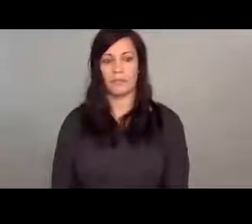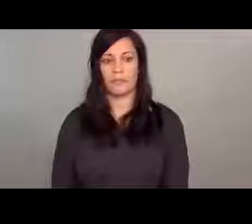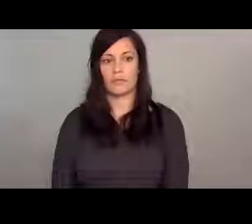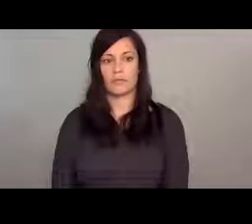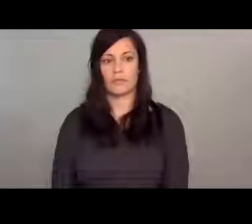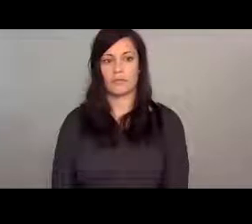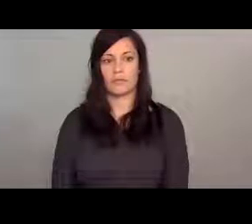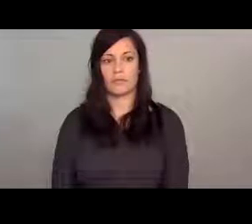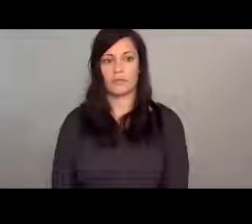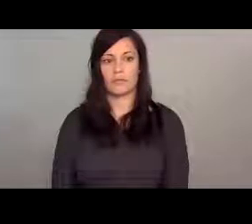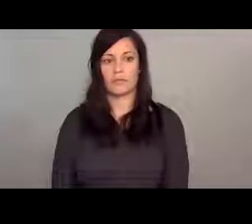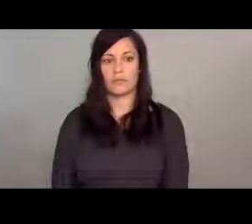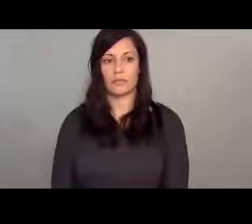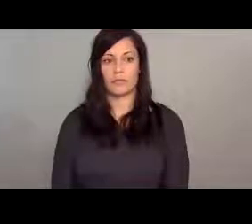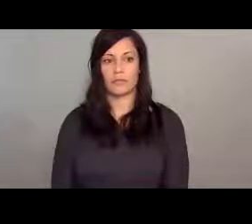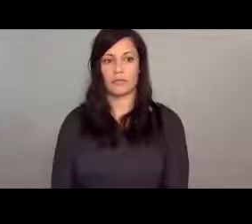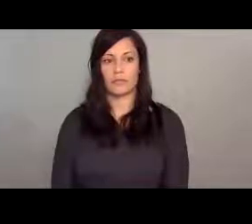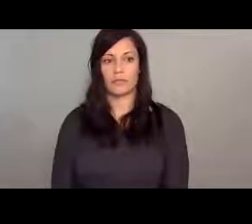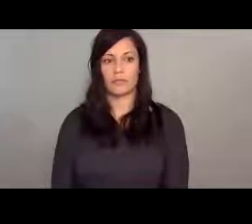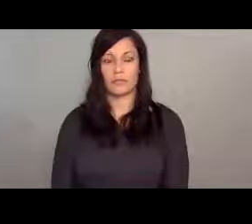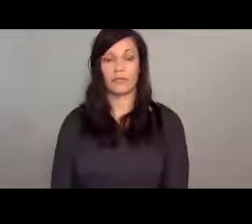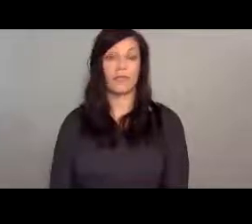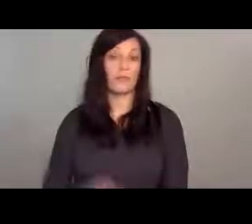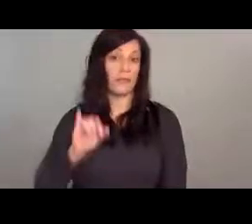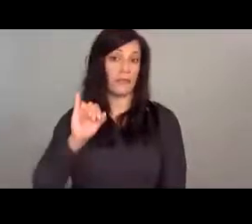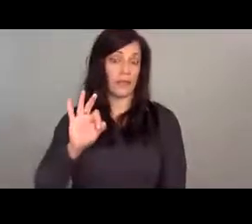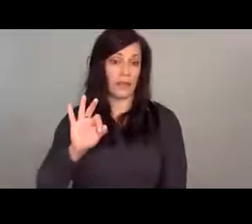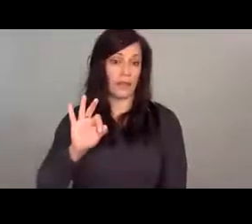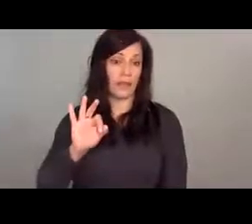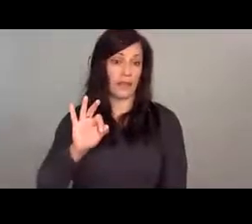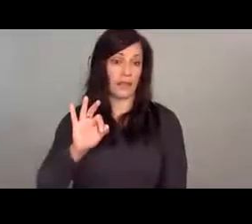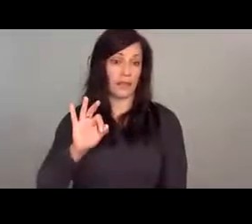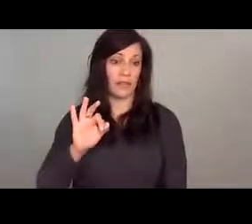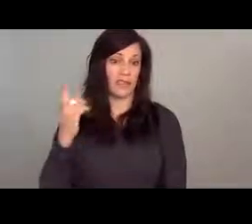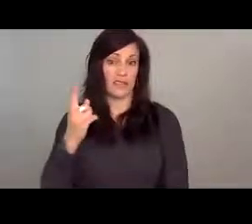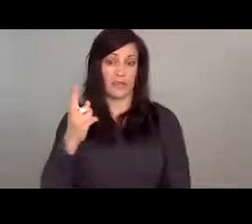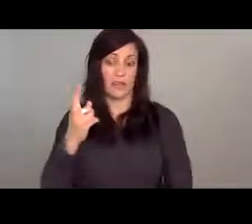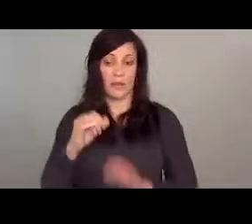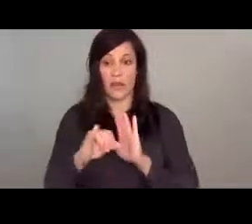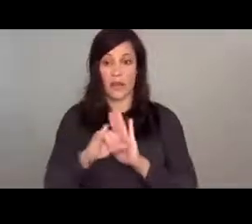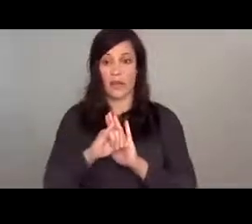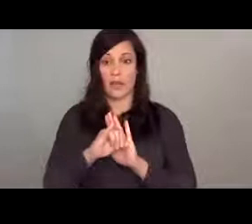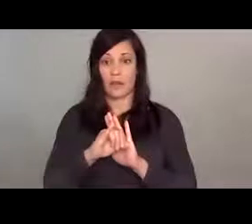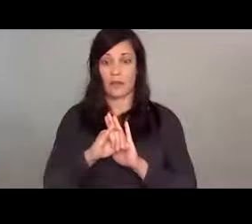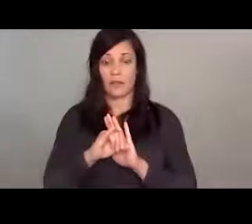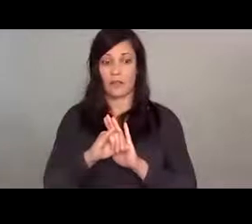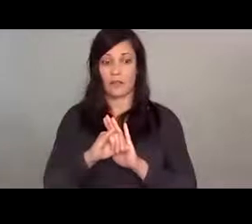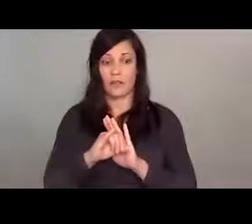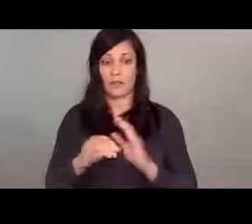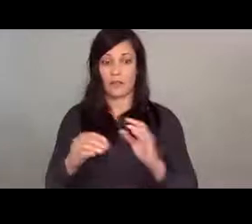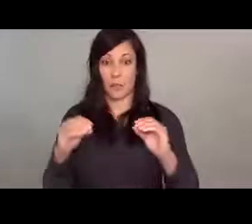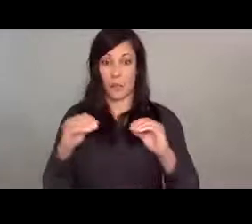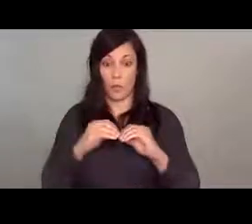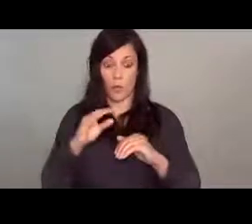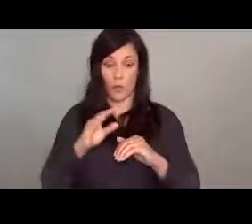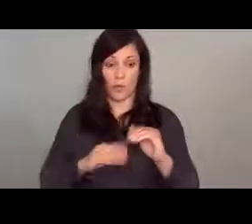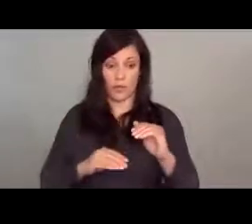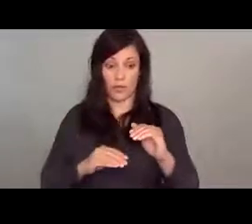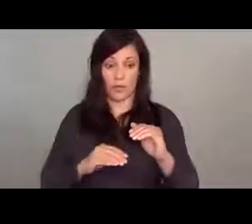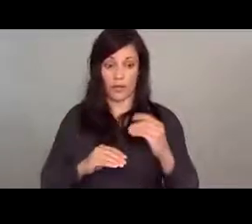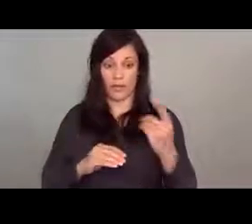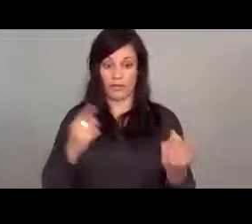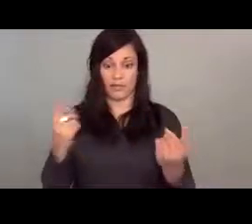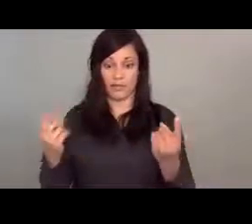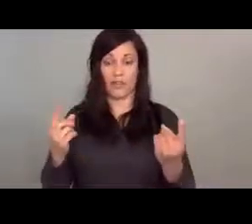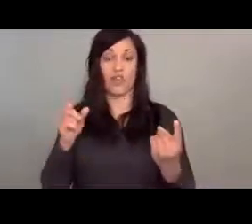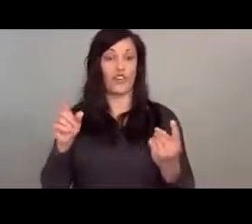If you have an individual that identifies with more than one race, please do not put them in the individual